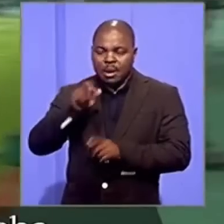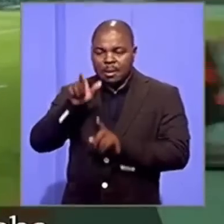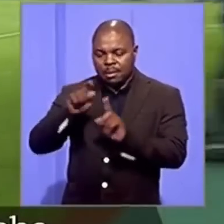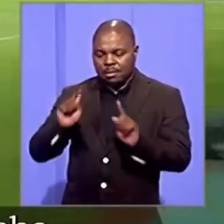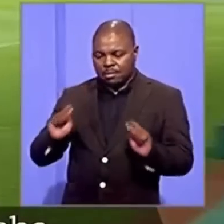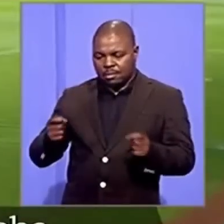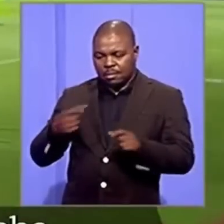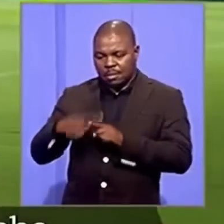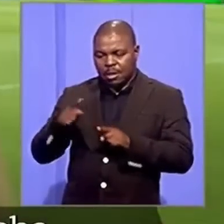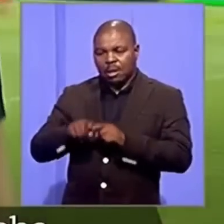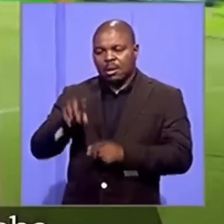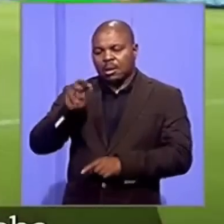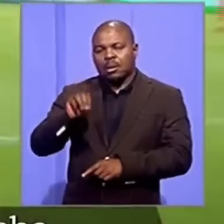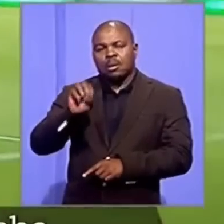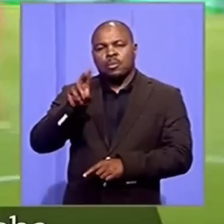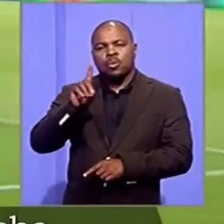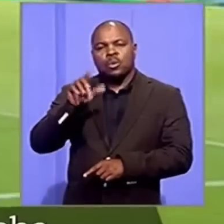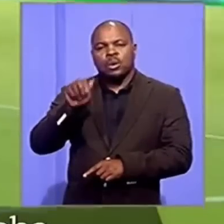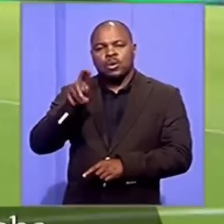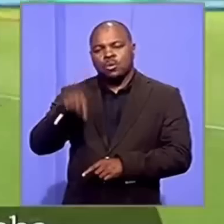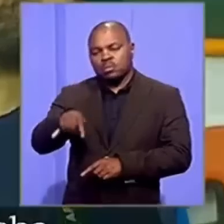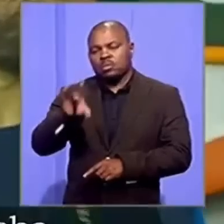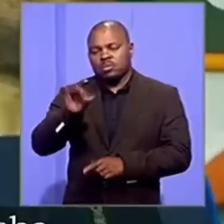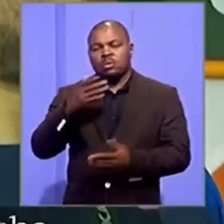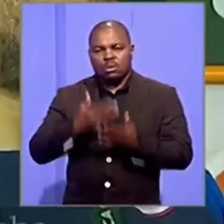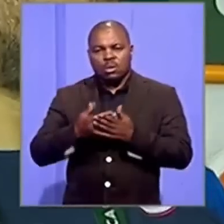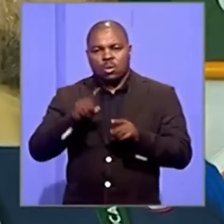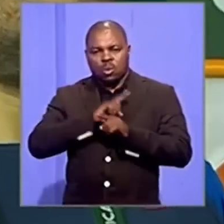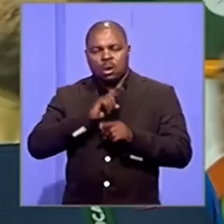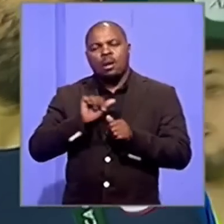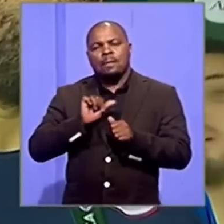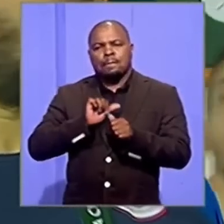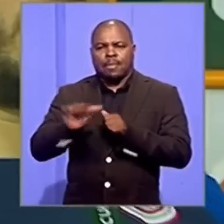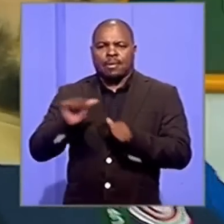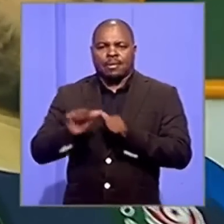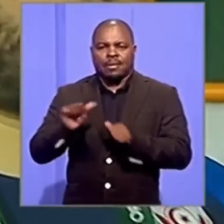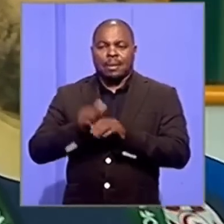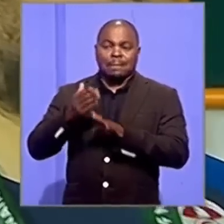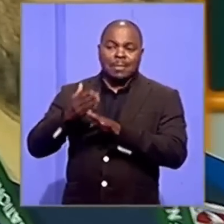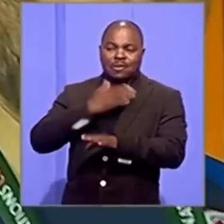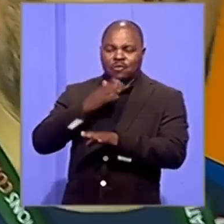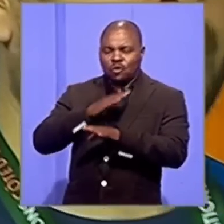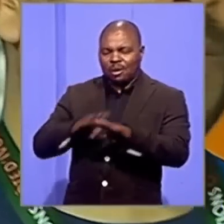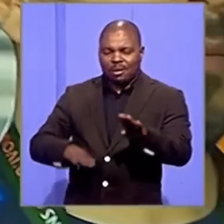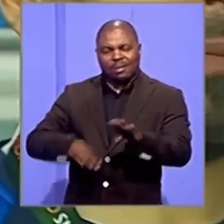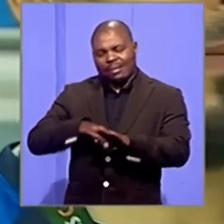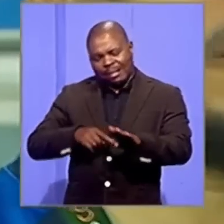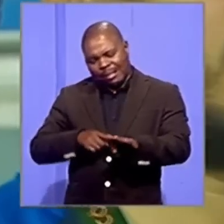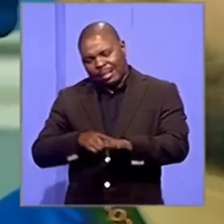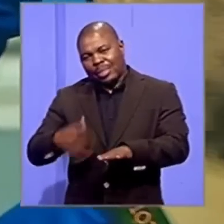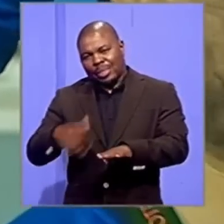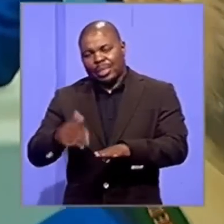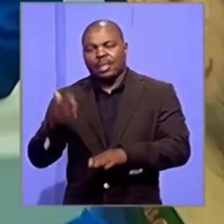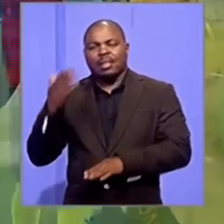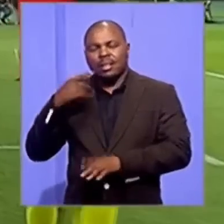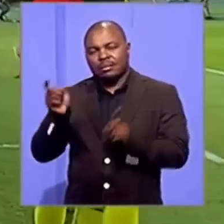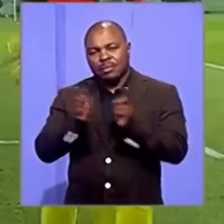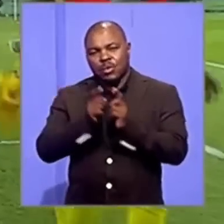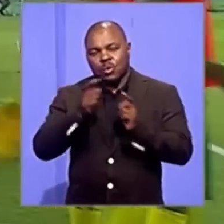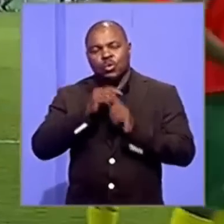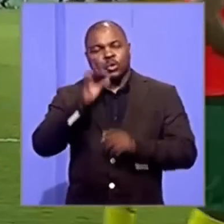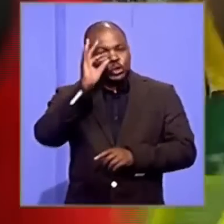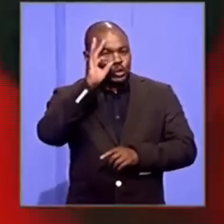Khuliso Mothawa ka bapala ka Labobedi ka ha maemo a hae a ntlafetse ka mora hore a rawe papadi kgahlanong le Tunisia. Pesinka